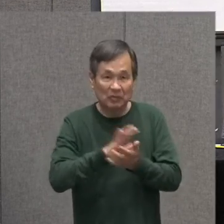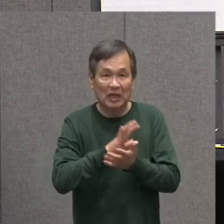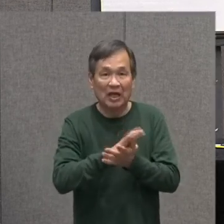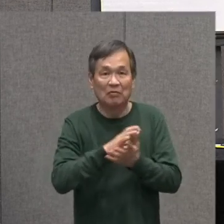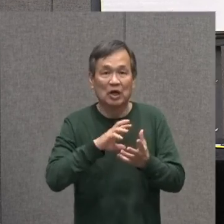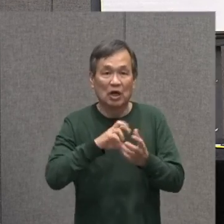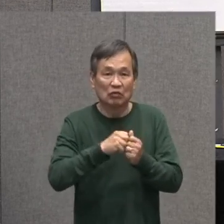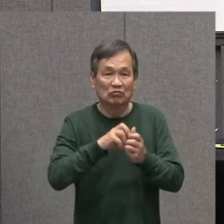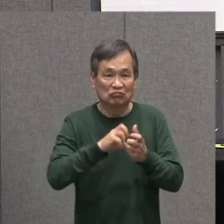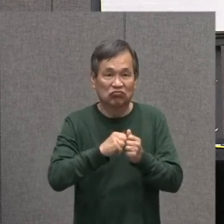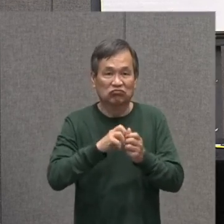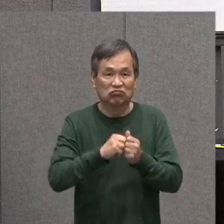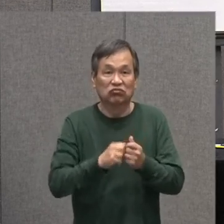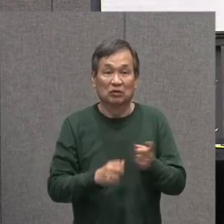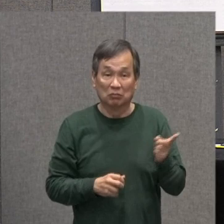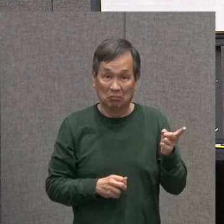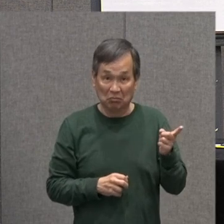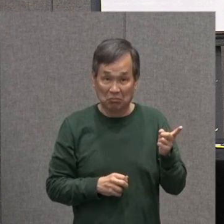you just crumble it up.